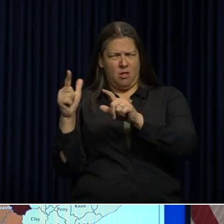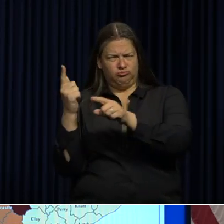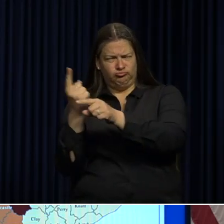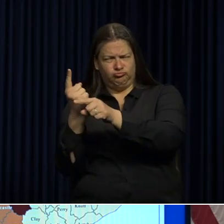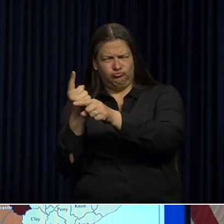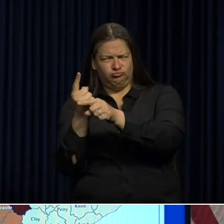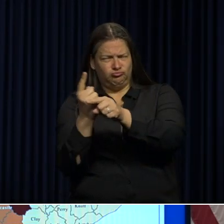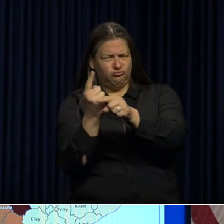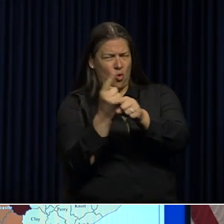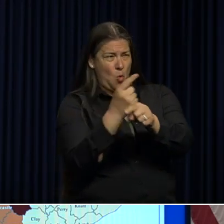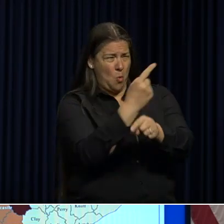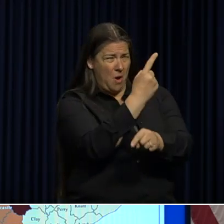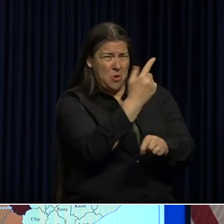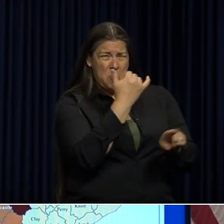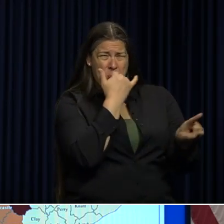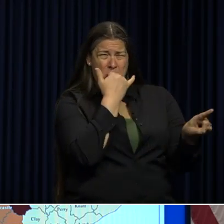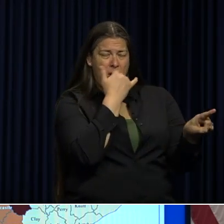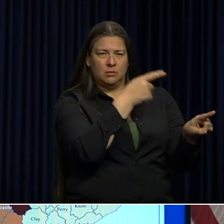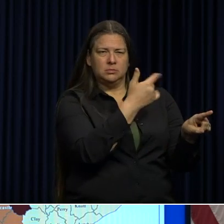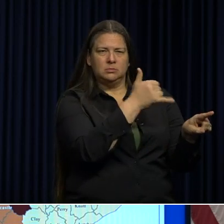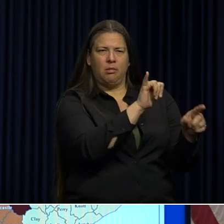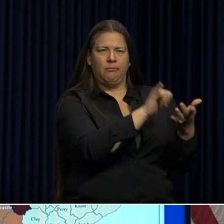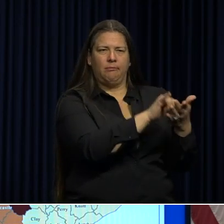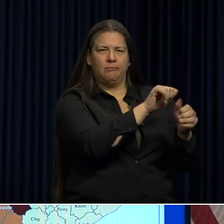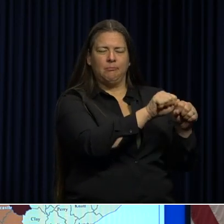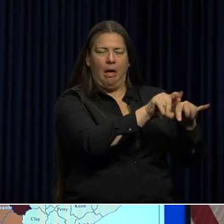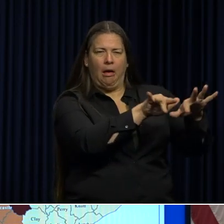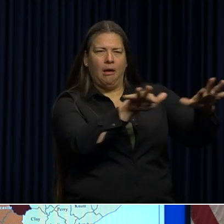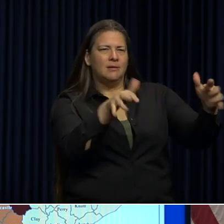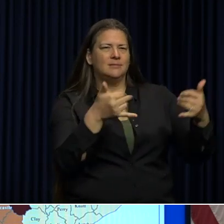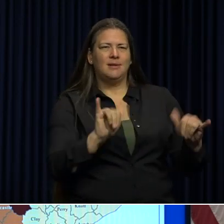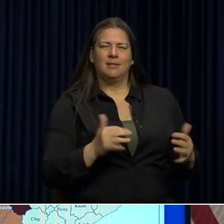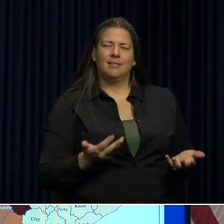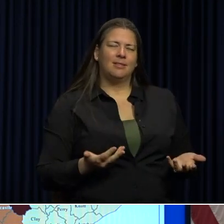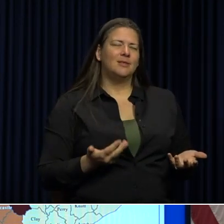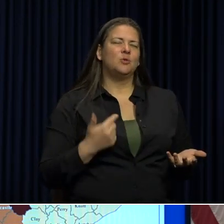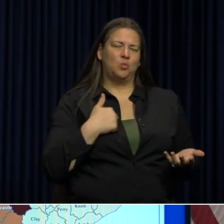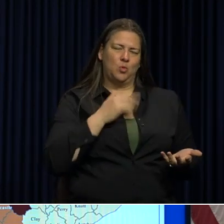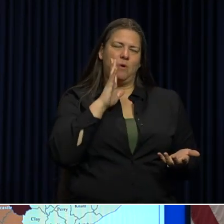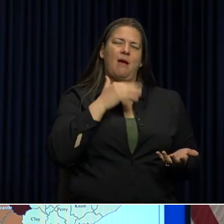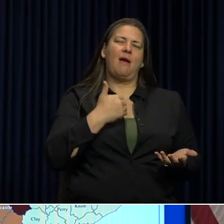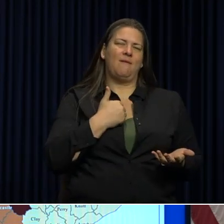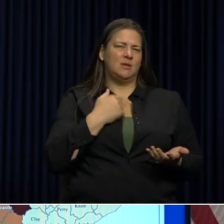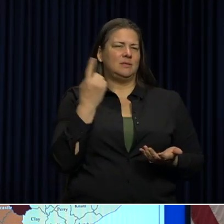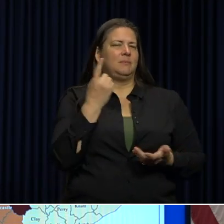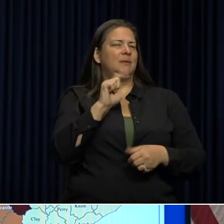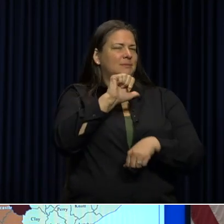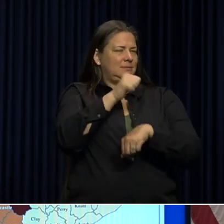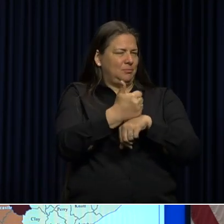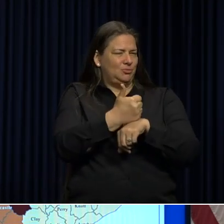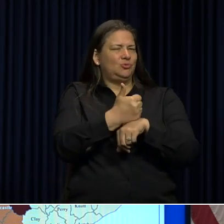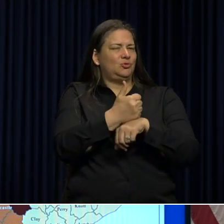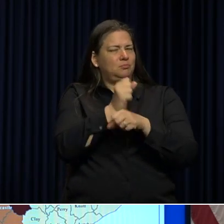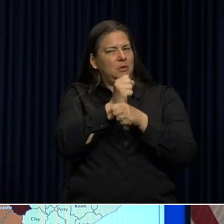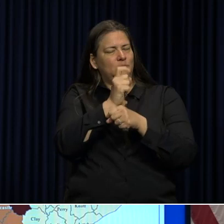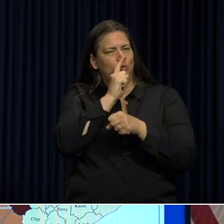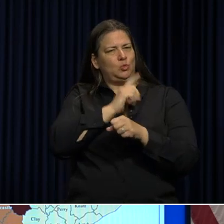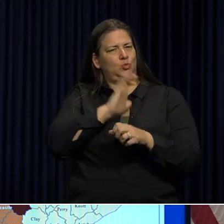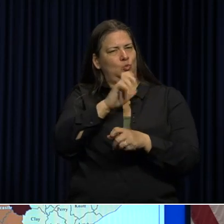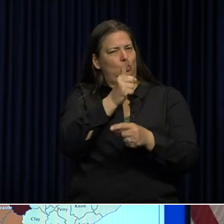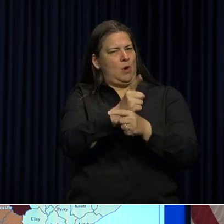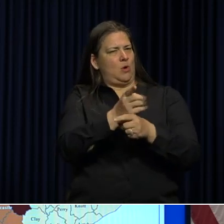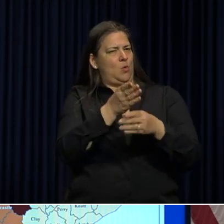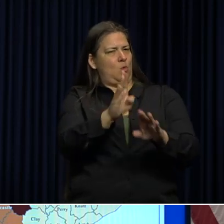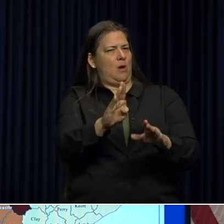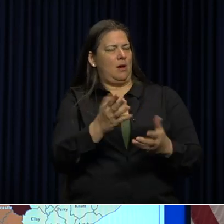the virus. And so, yes, we're going to have enforcement mechanisms in place to make sure that we do this right